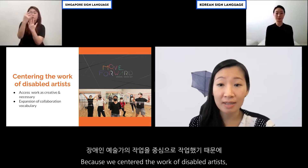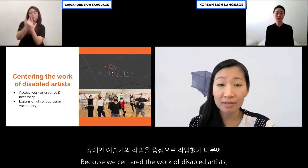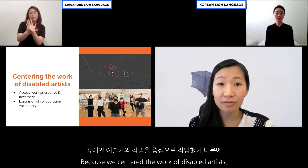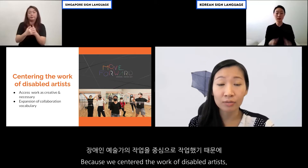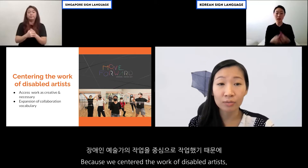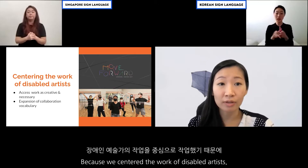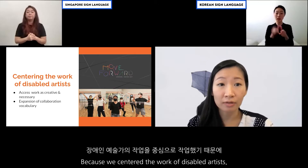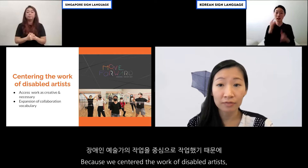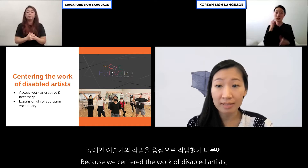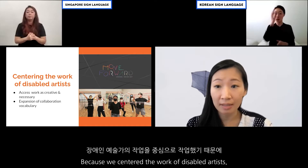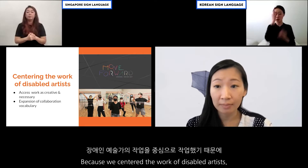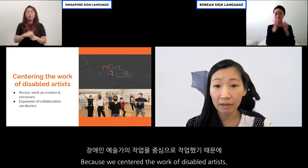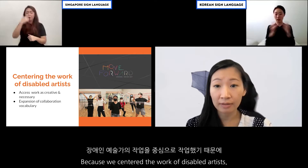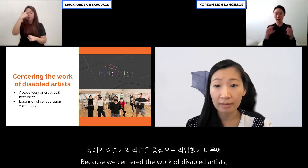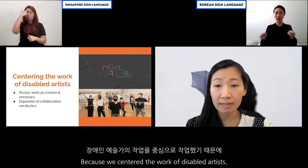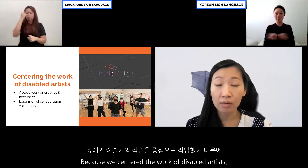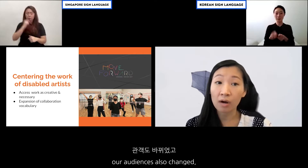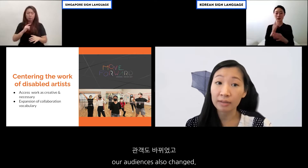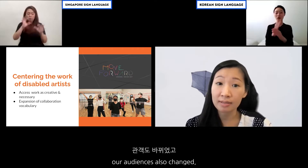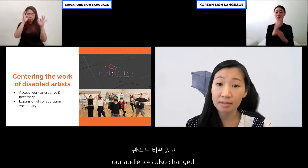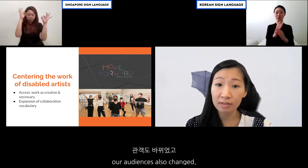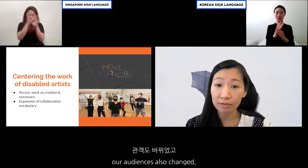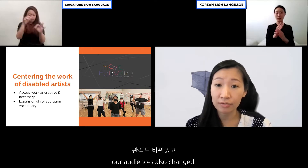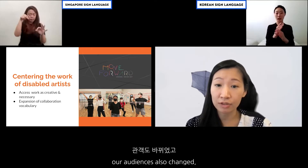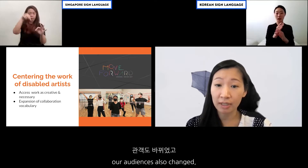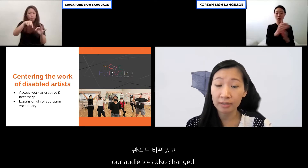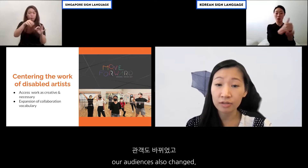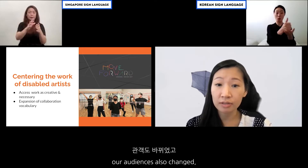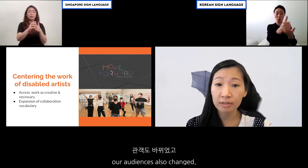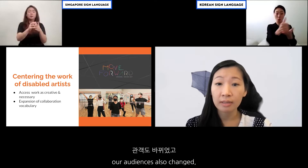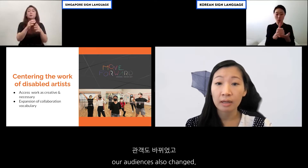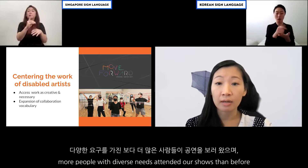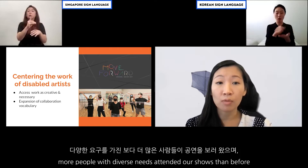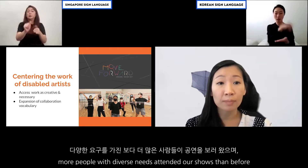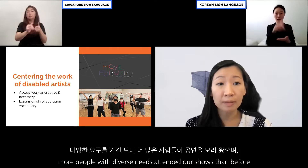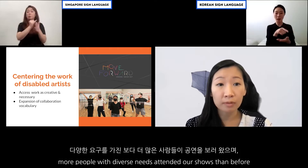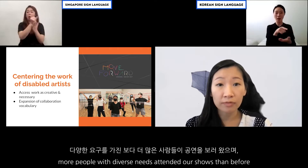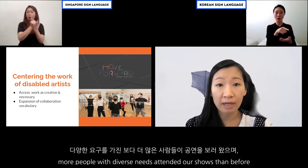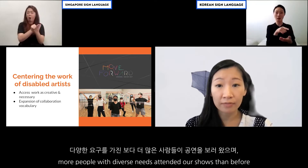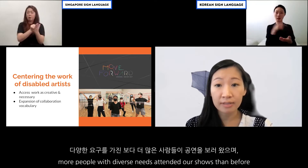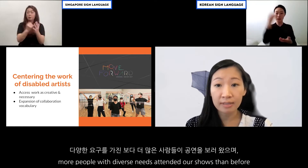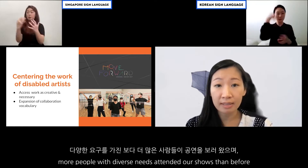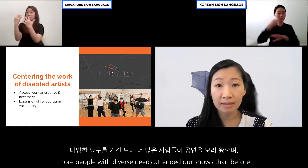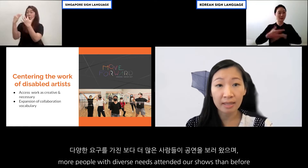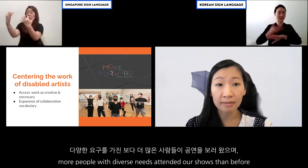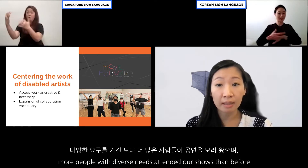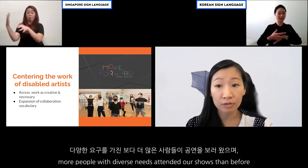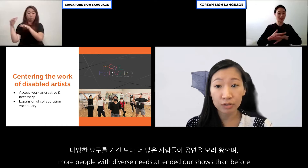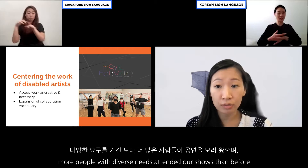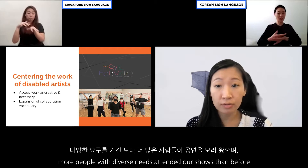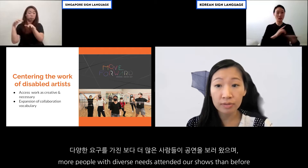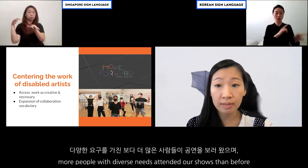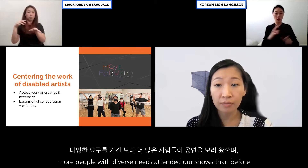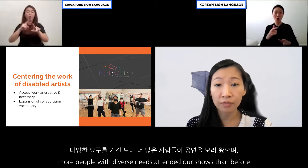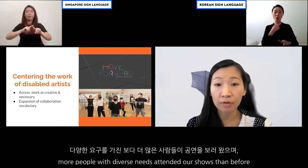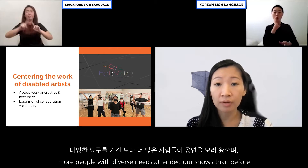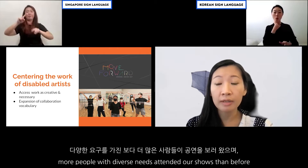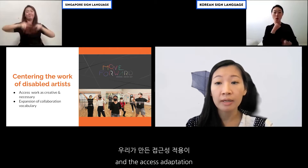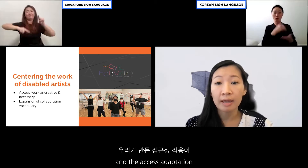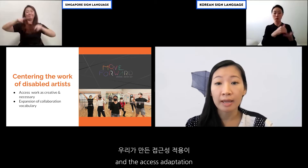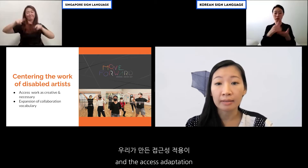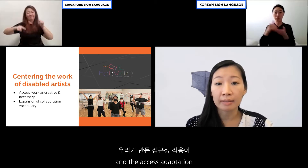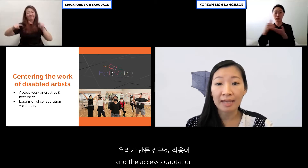Because we centered the work of disabled artists, our audiences also changed. More people with diverse needs attended our shows than